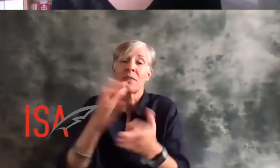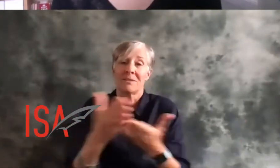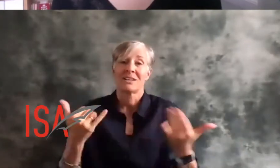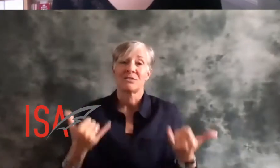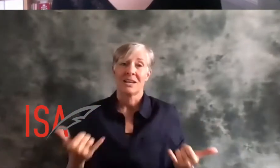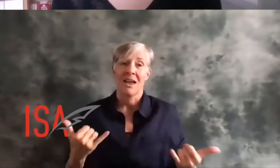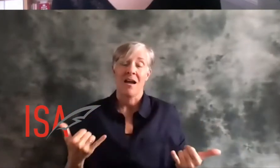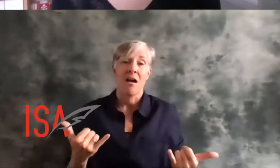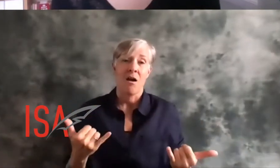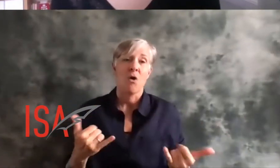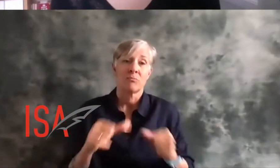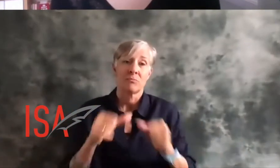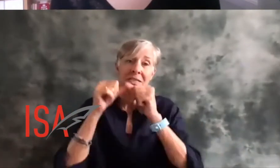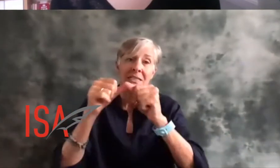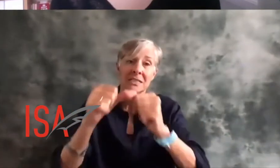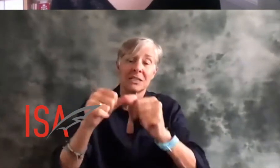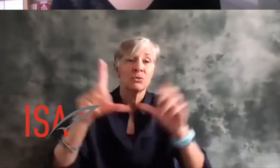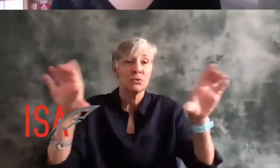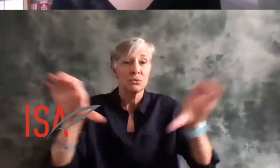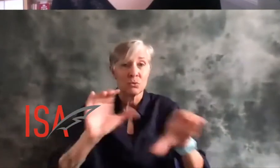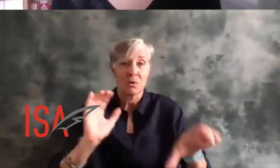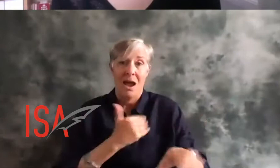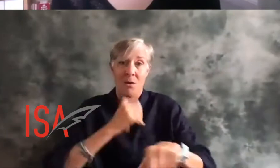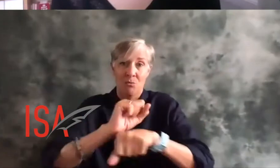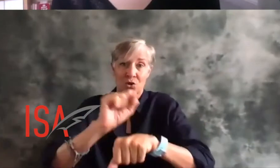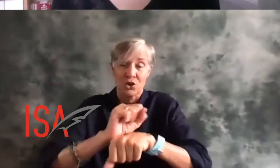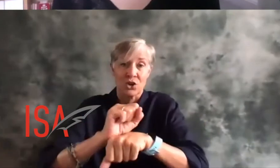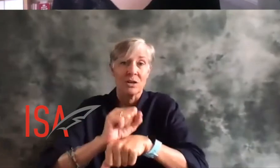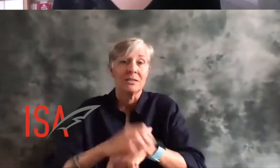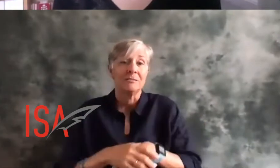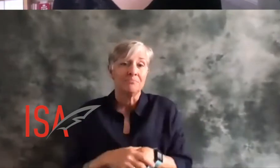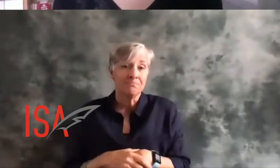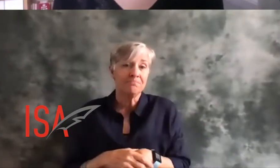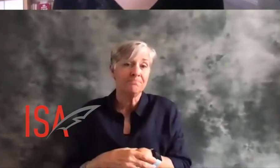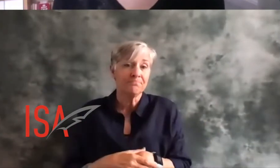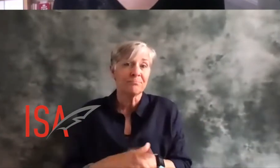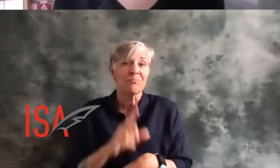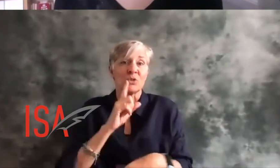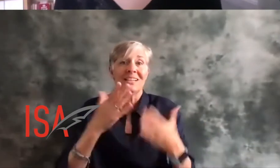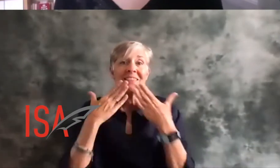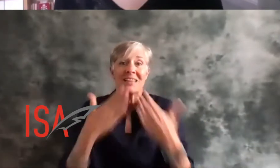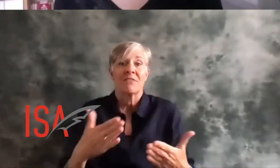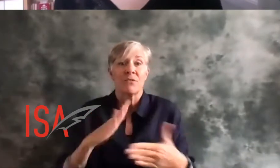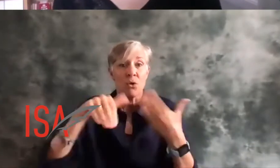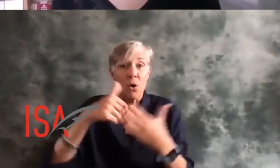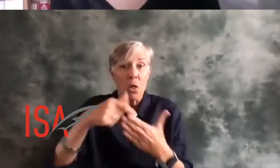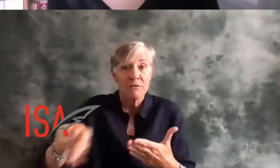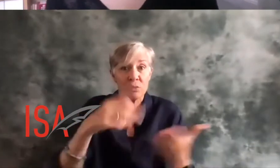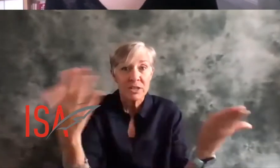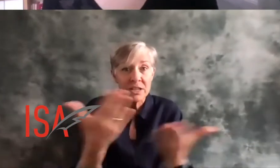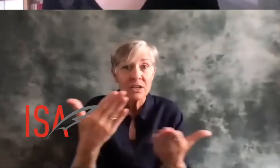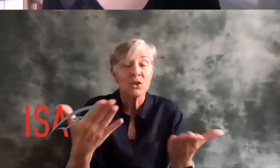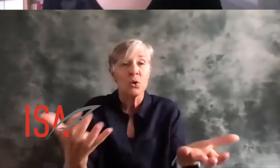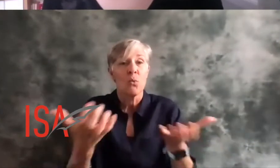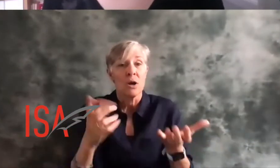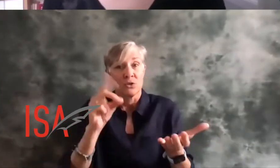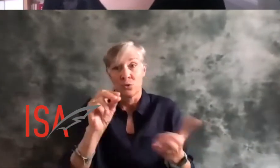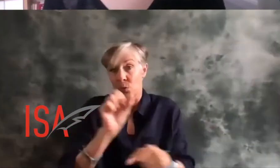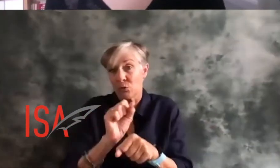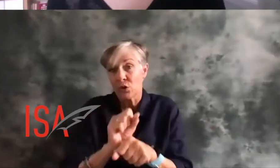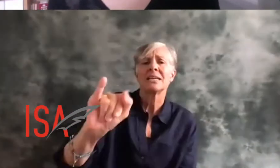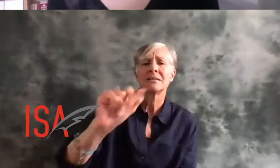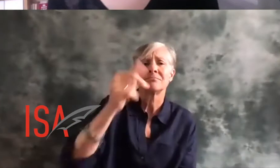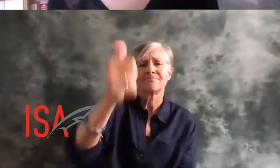point, is to continue to do the work. And so I'm just really thankful that all of you guys are here and wanting to do the work and listen to